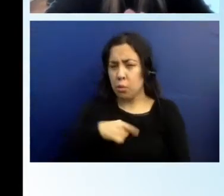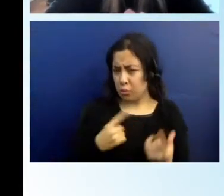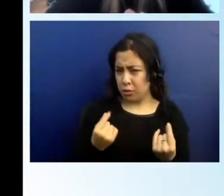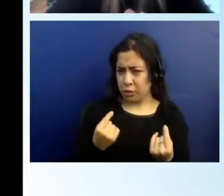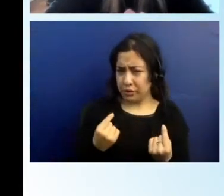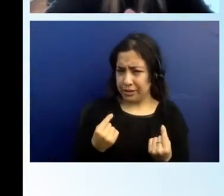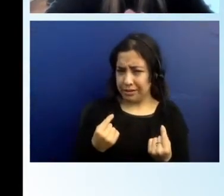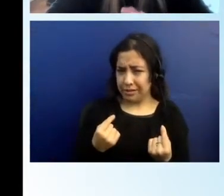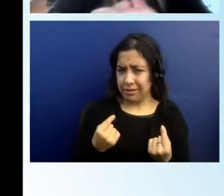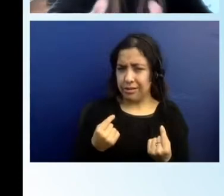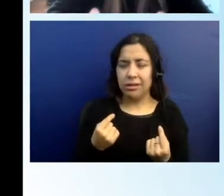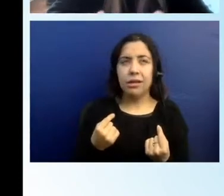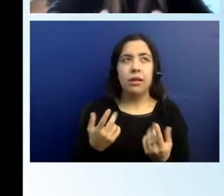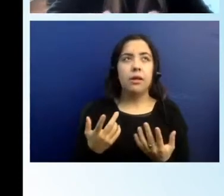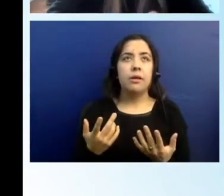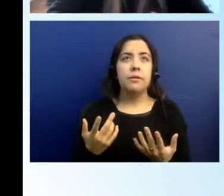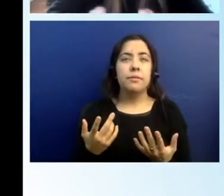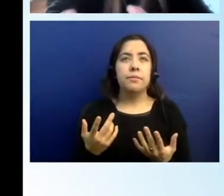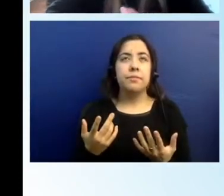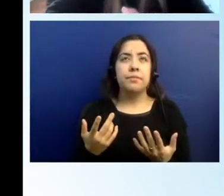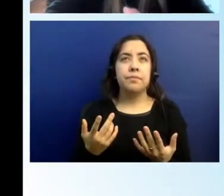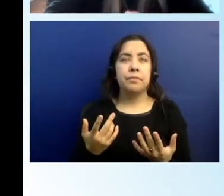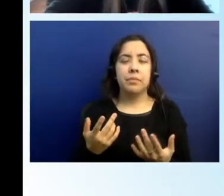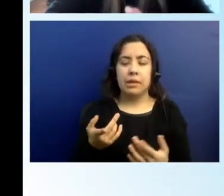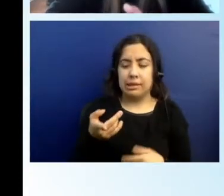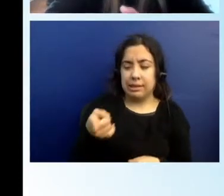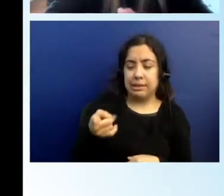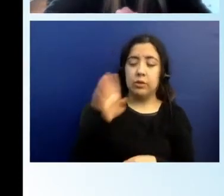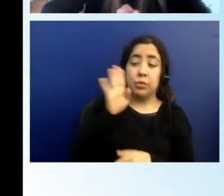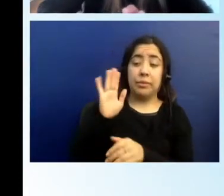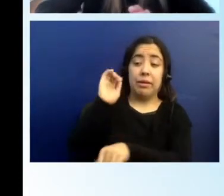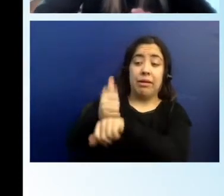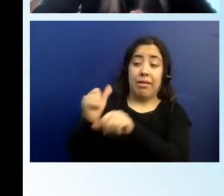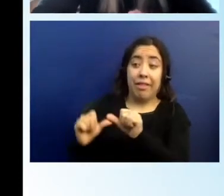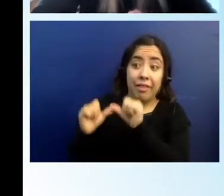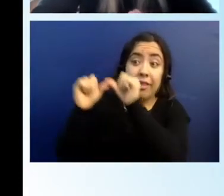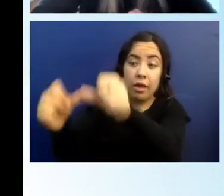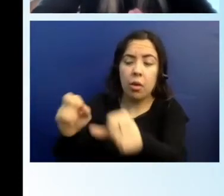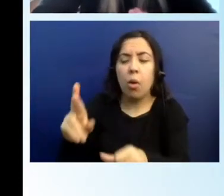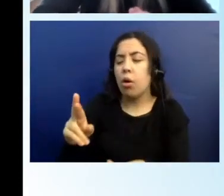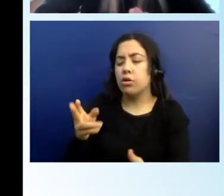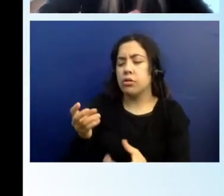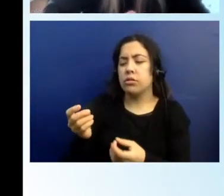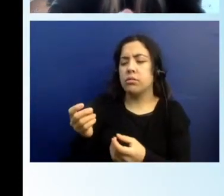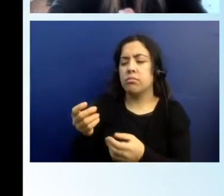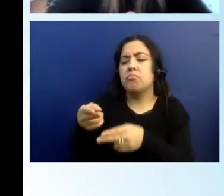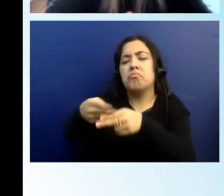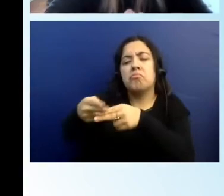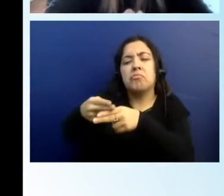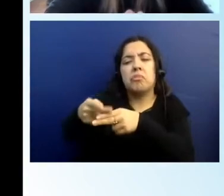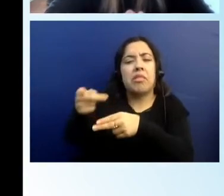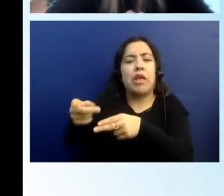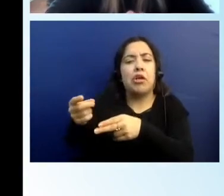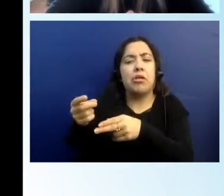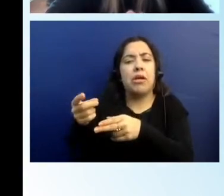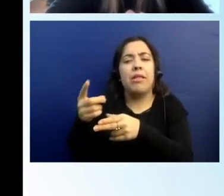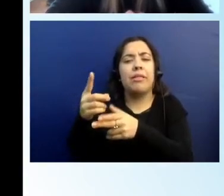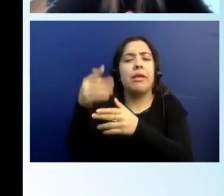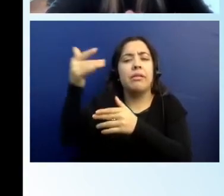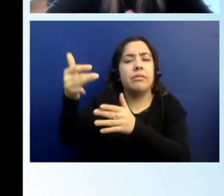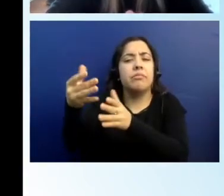that is there for a moment and fleeting, you know. Indigenous culture,